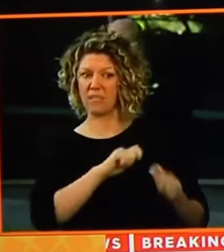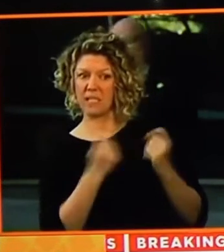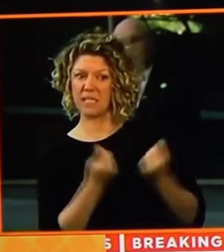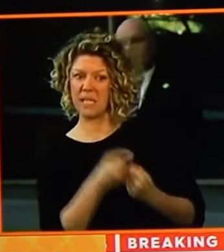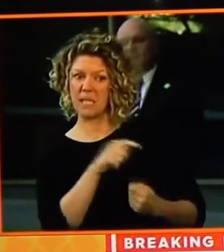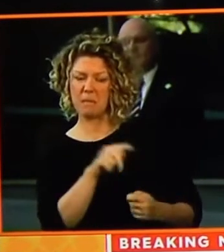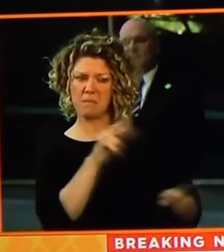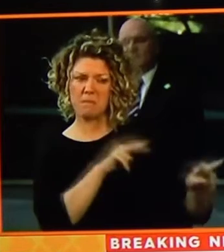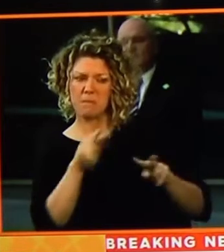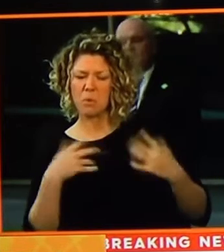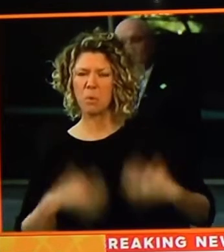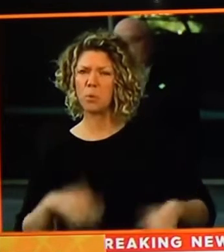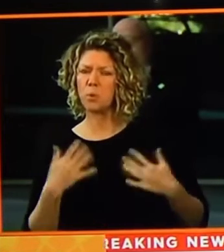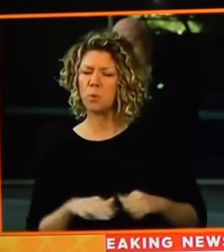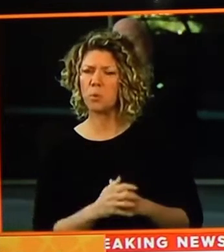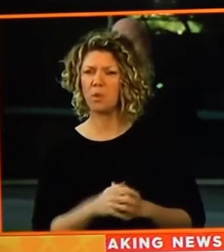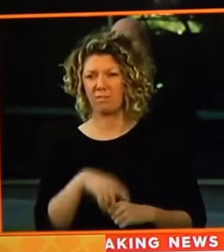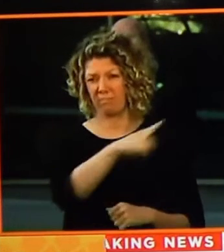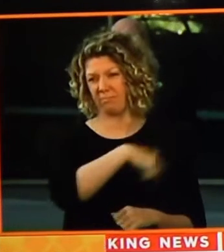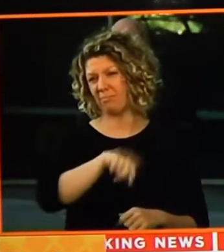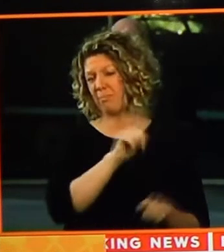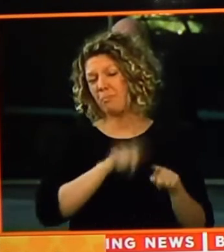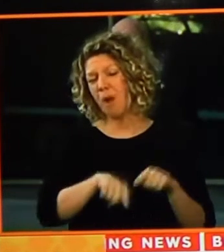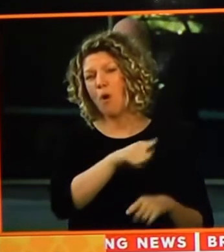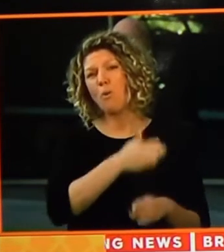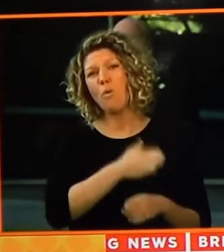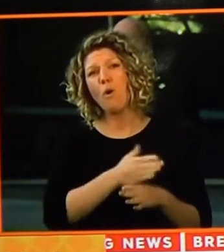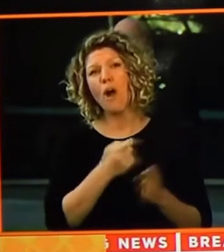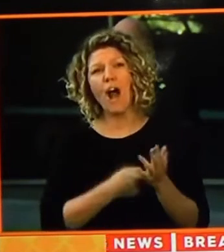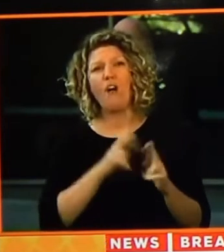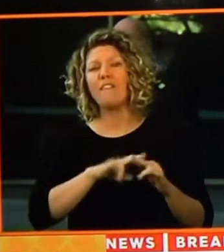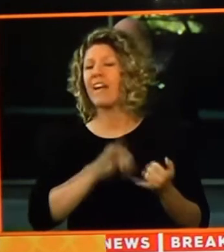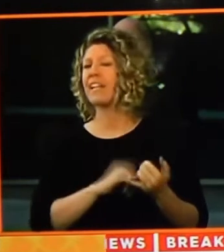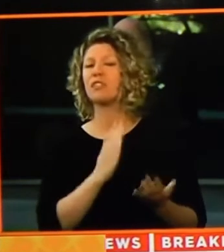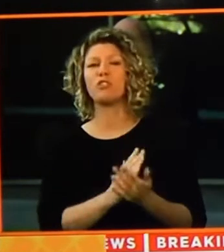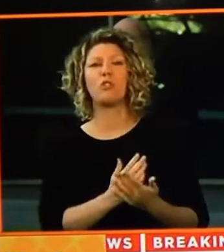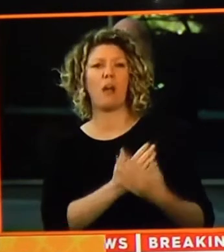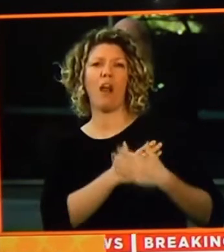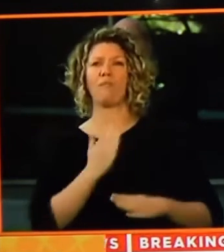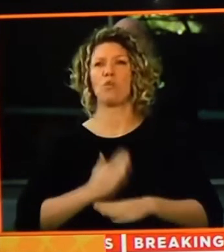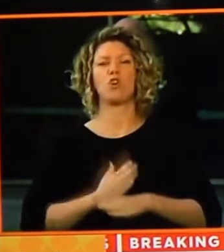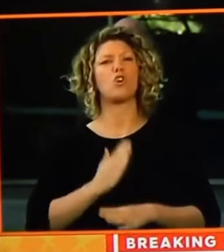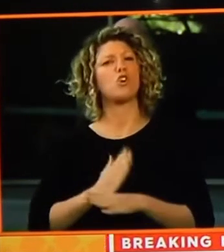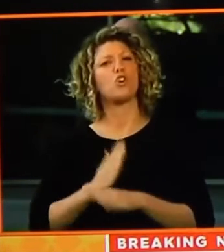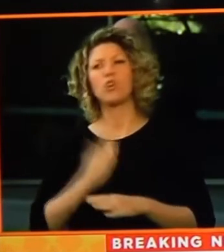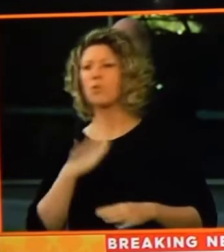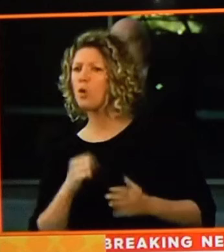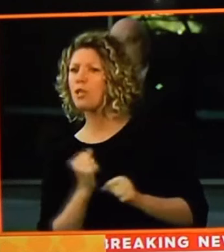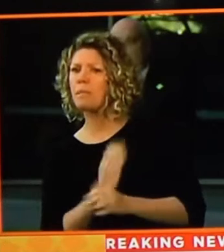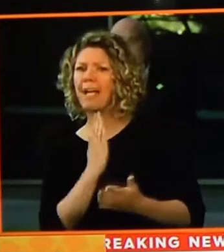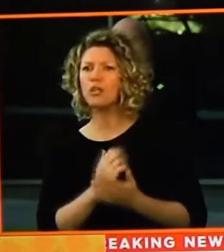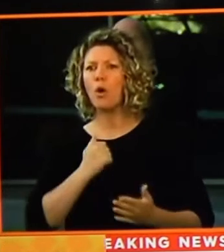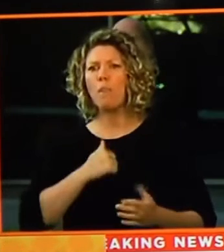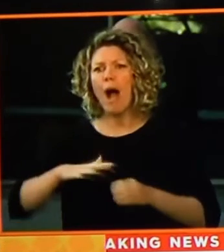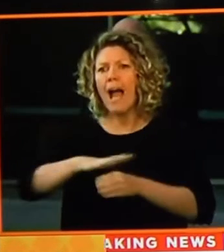dedication of individuals, the vast majority of whom, 99% of whom, do it for the want of nothing in return, but to make a difference in their